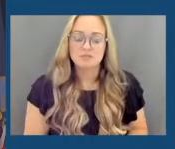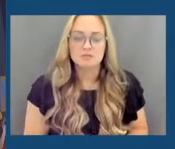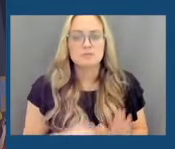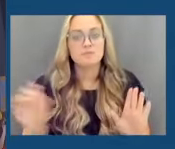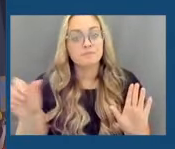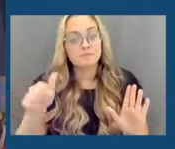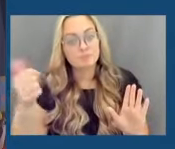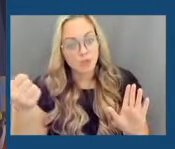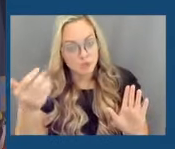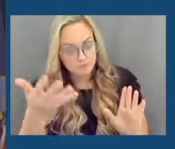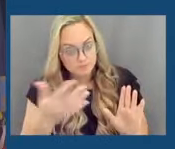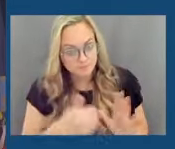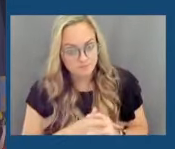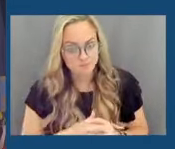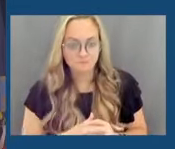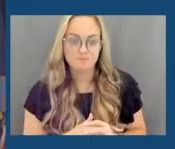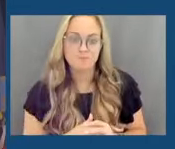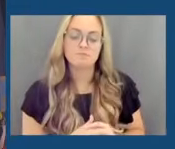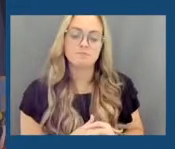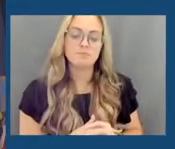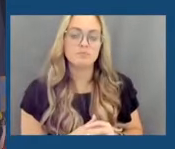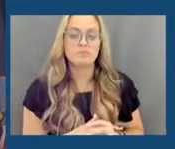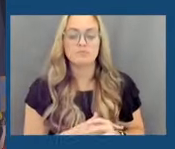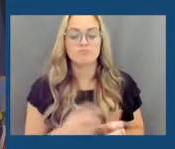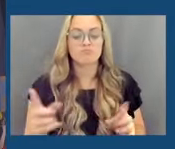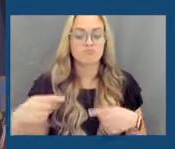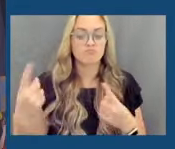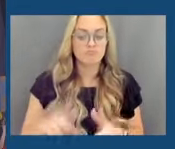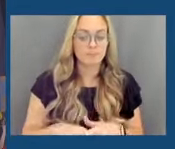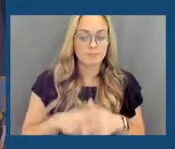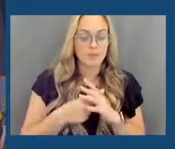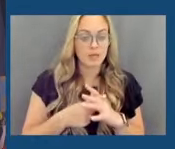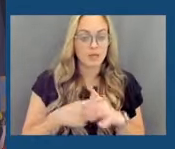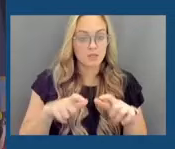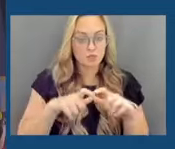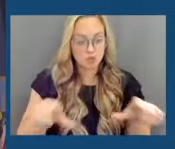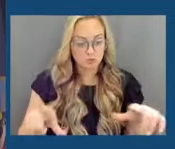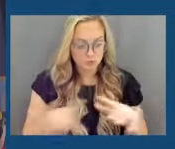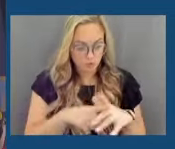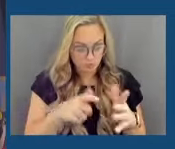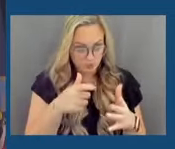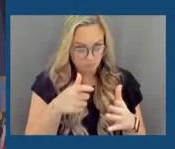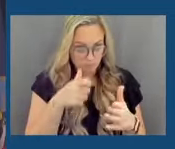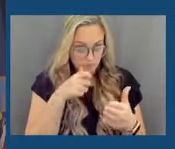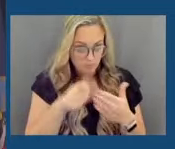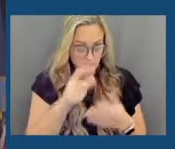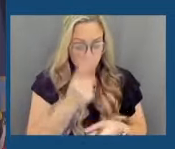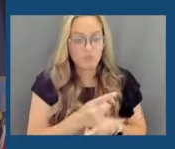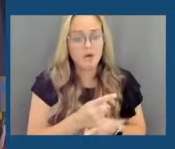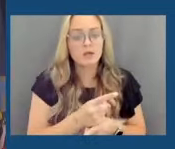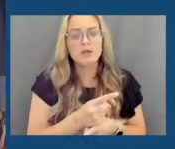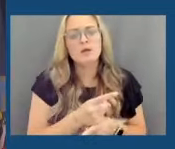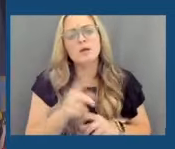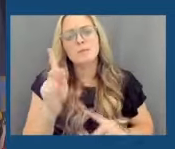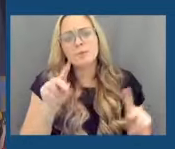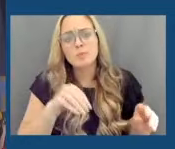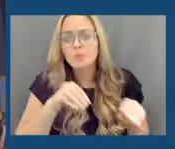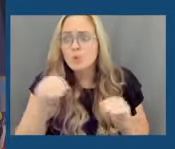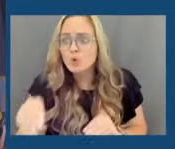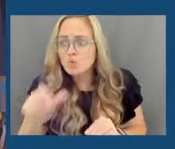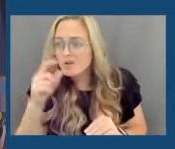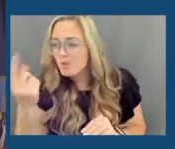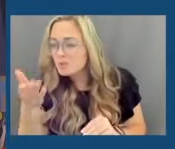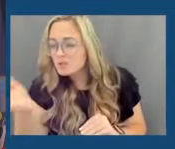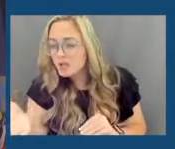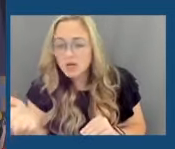thing. Since the beginning, the checks would show up in the mail, right? Now, sometimes people move and you're not always there, and,